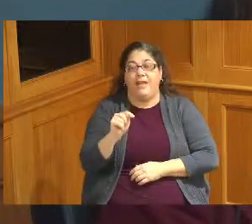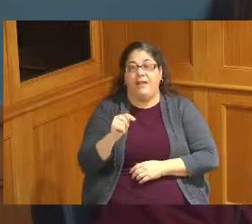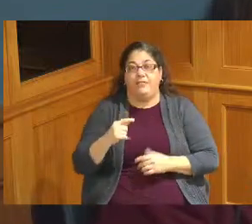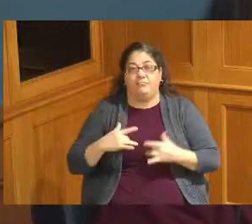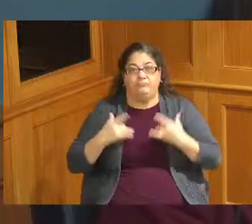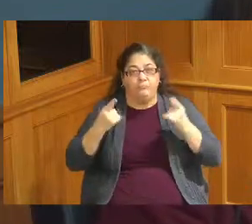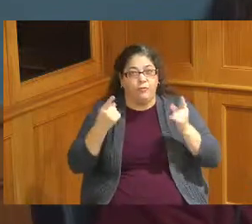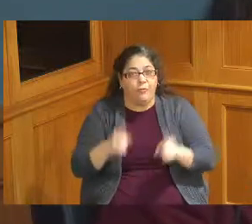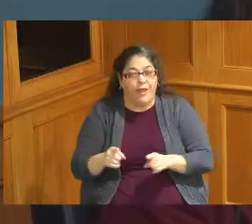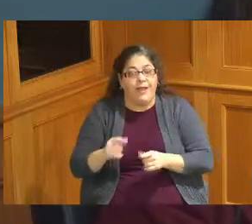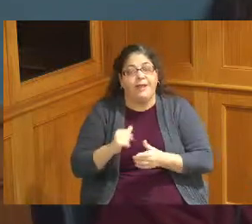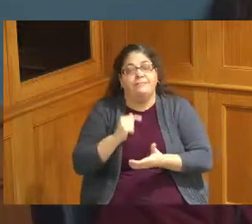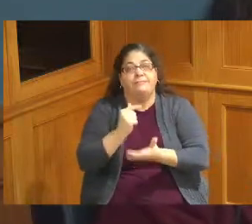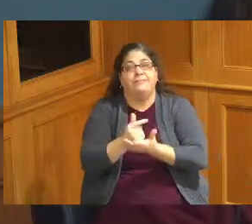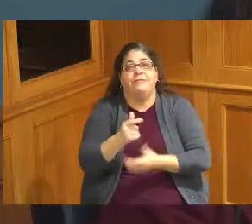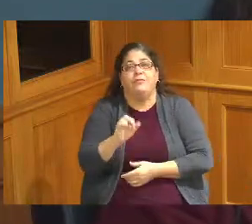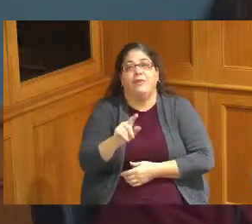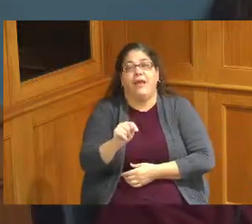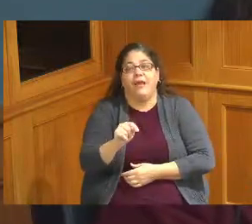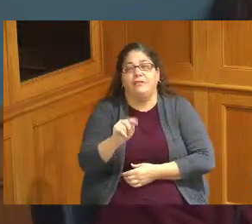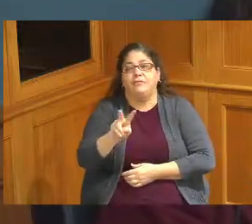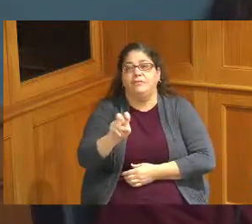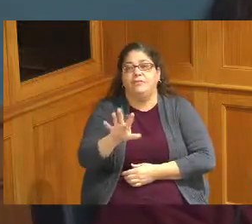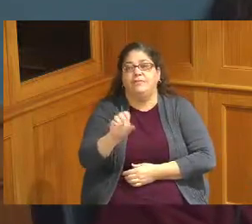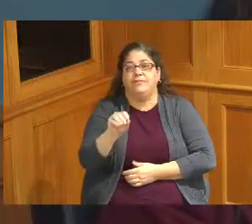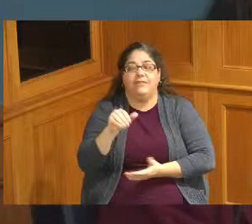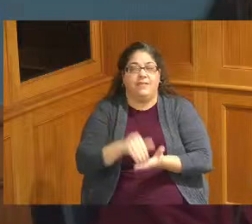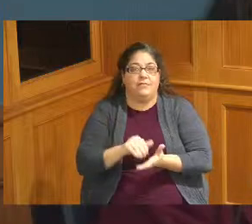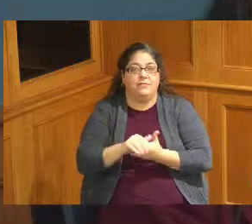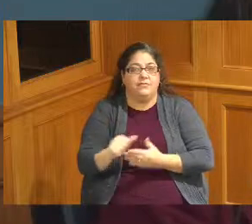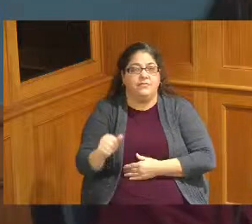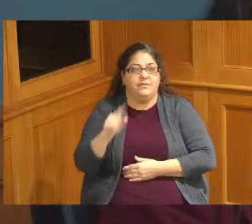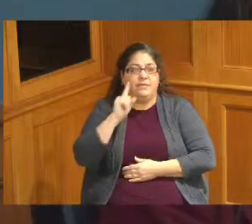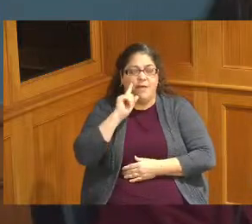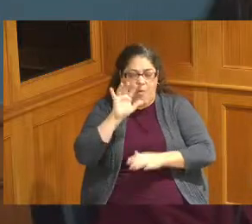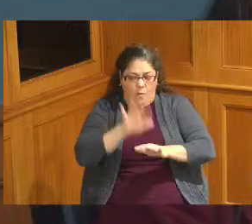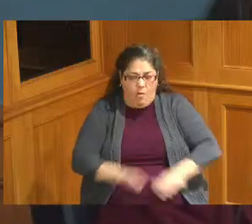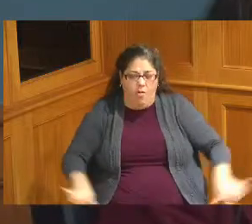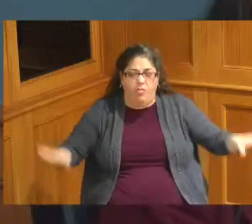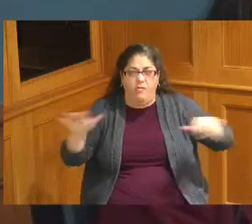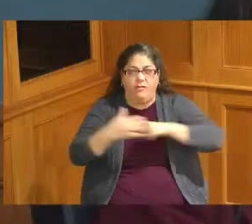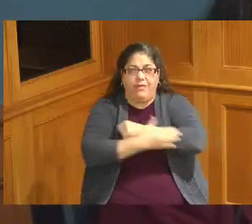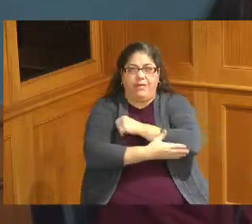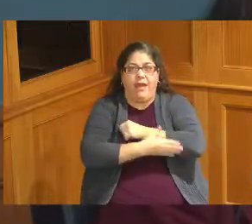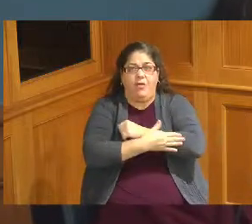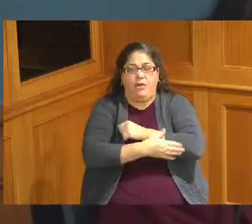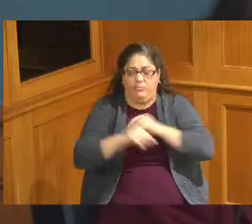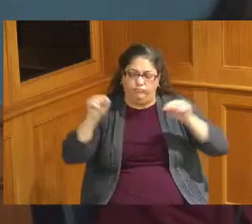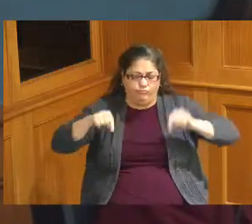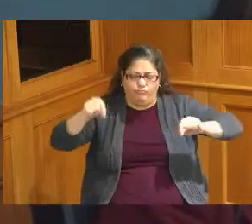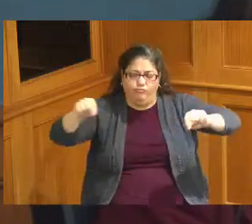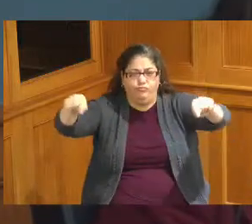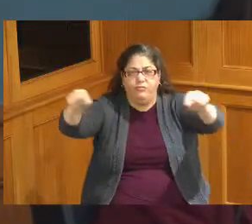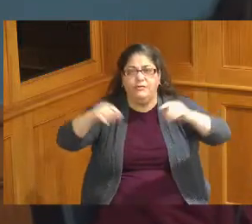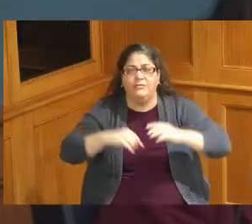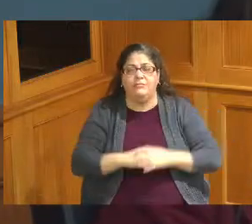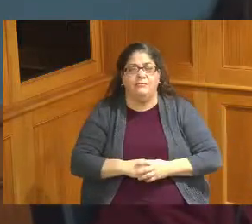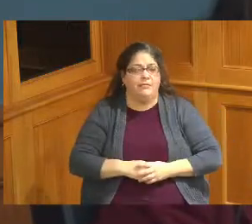that I had brought up to my colleagues that would go all over the county, and it was how